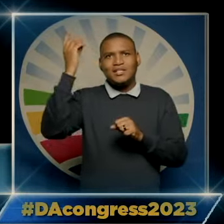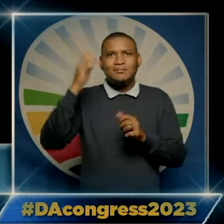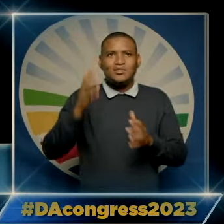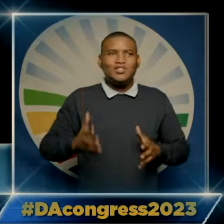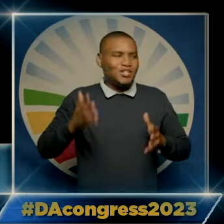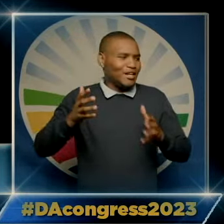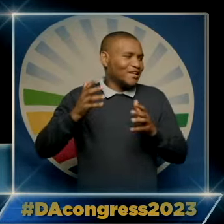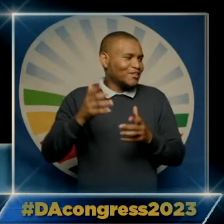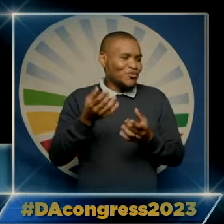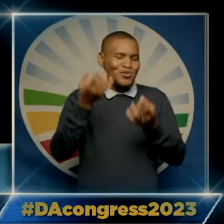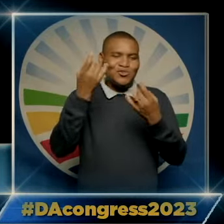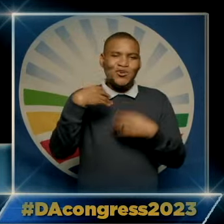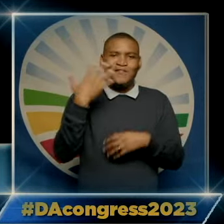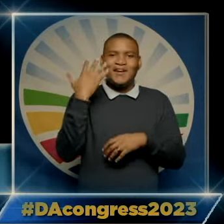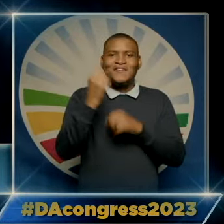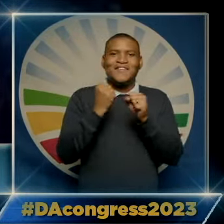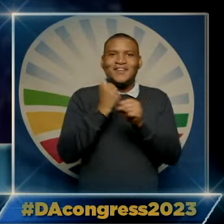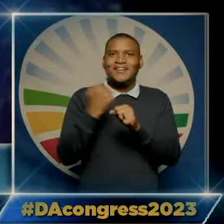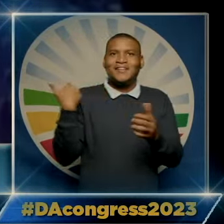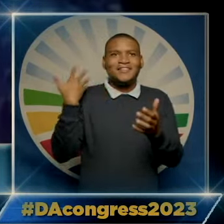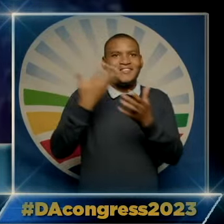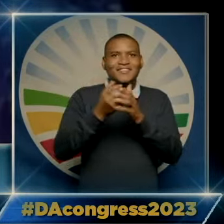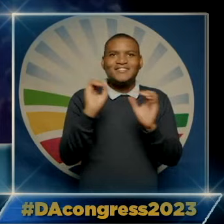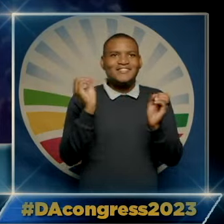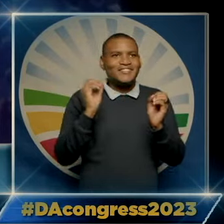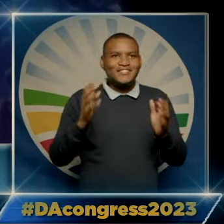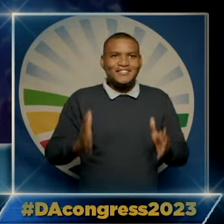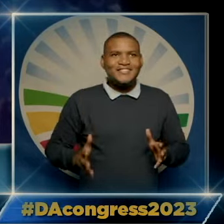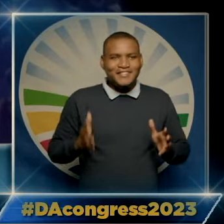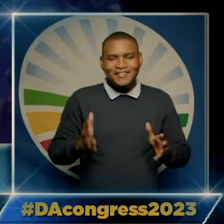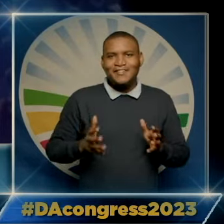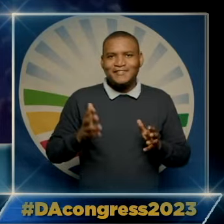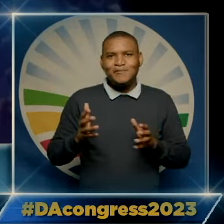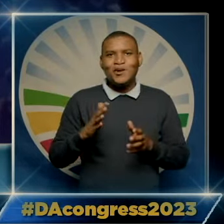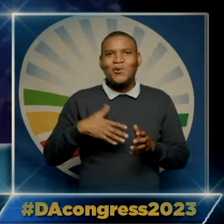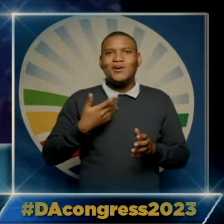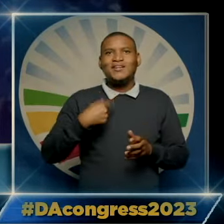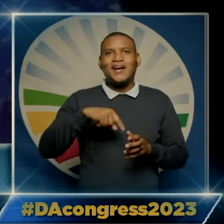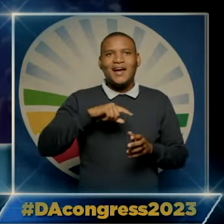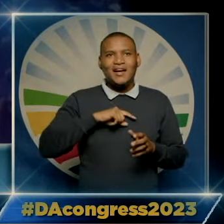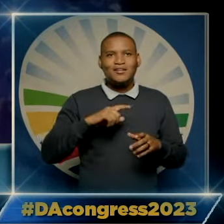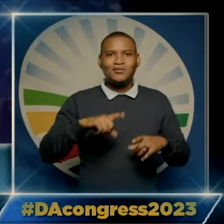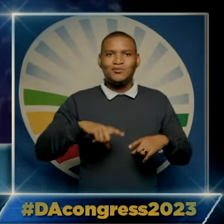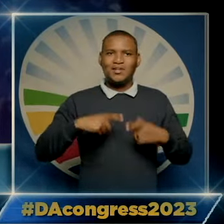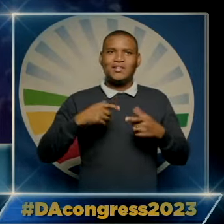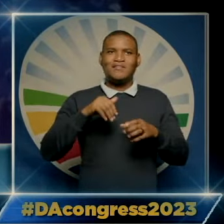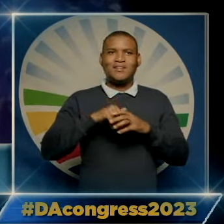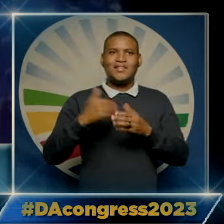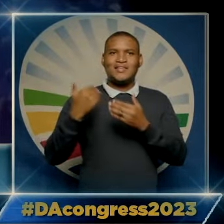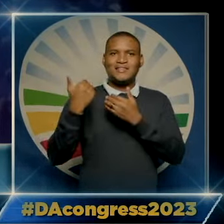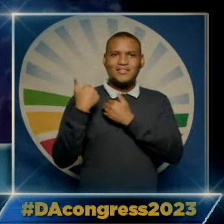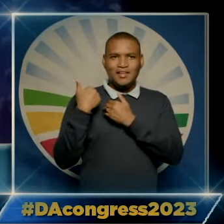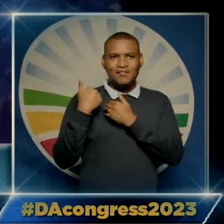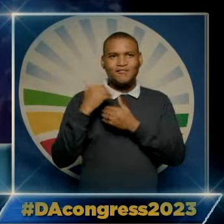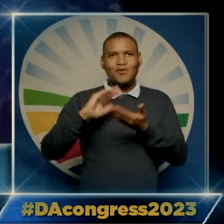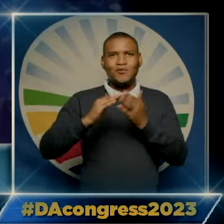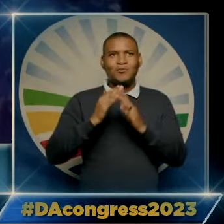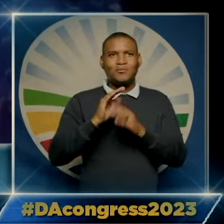years ago, and not a single rail has been put on. And I want us to live in a safer community. Now, our premier here is